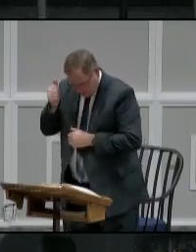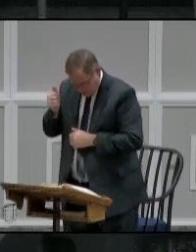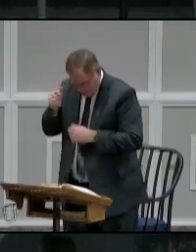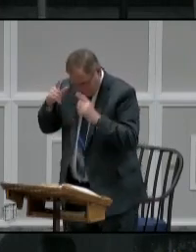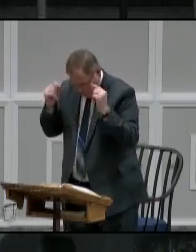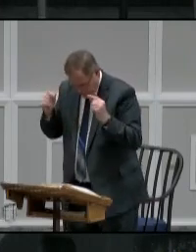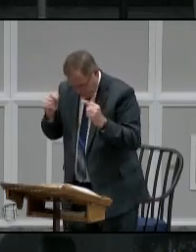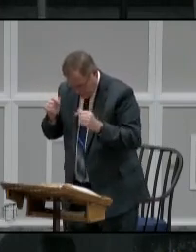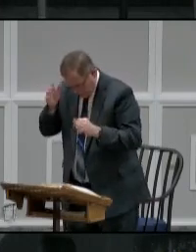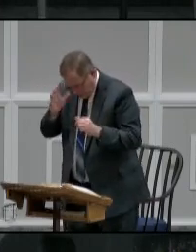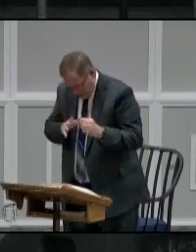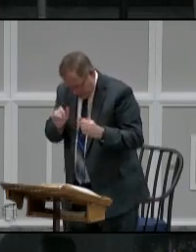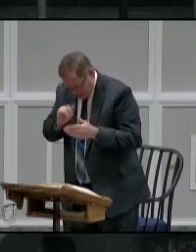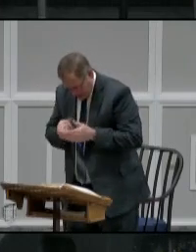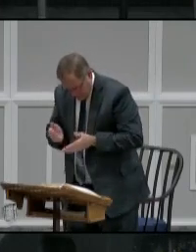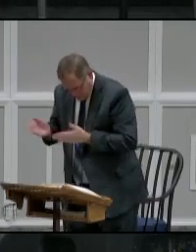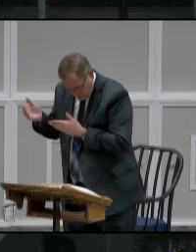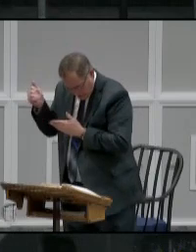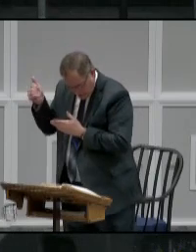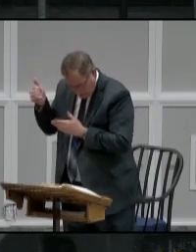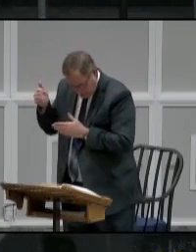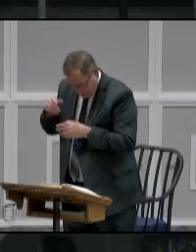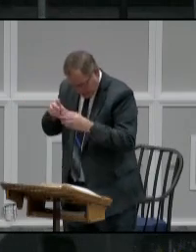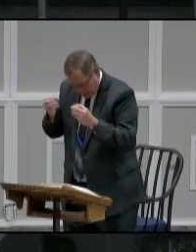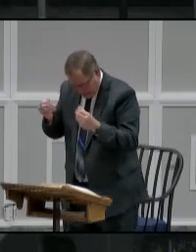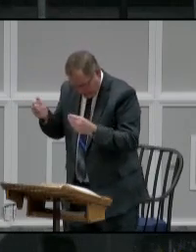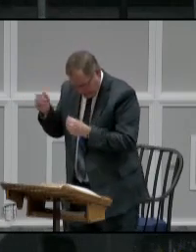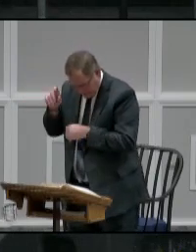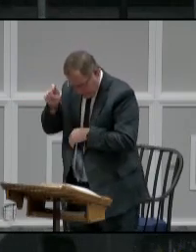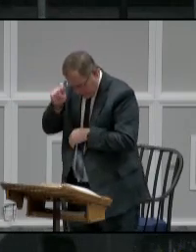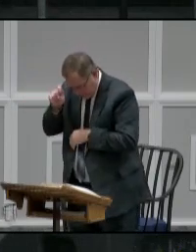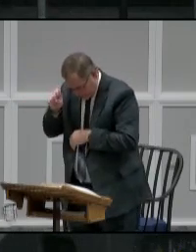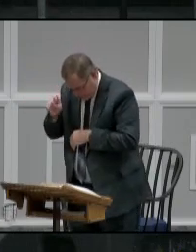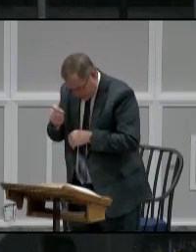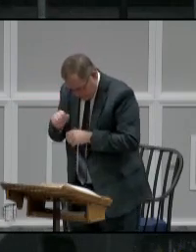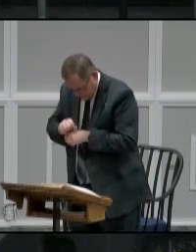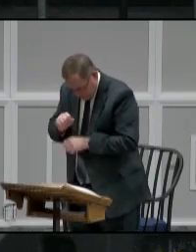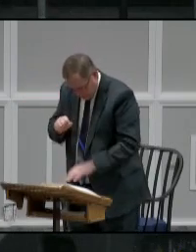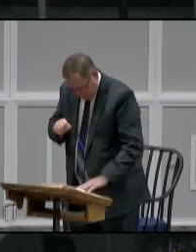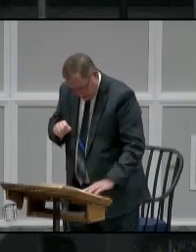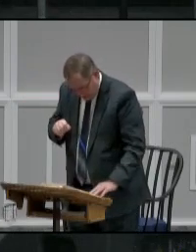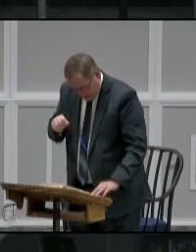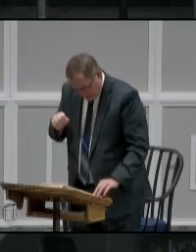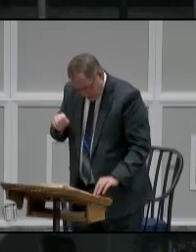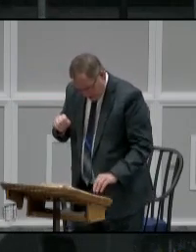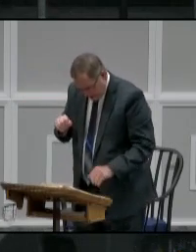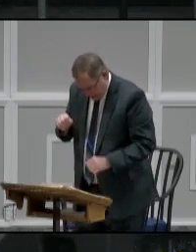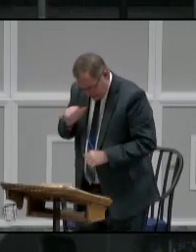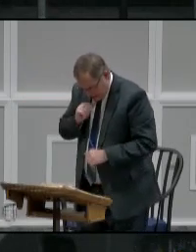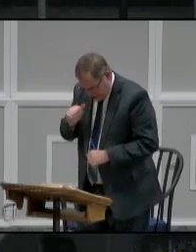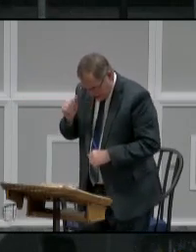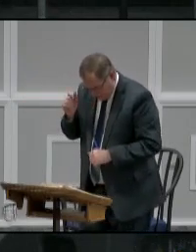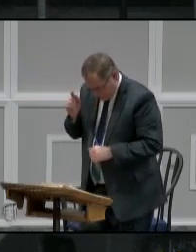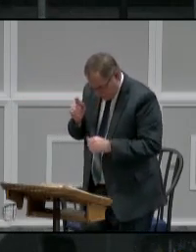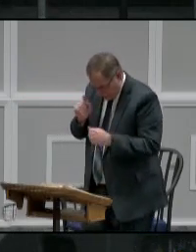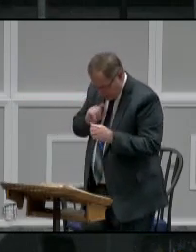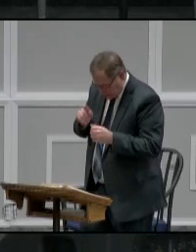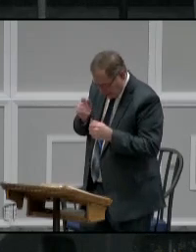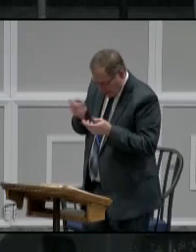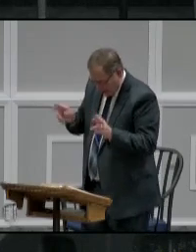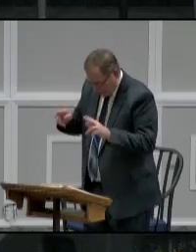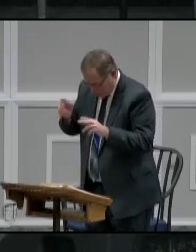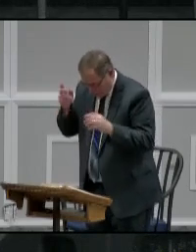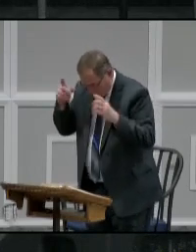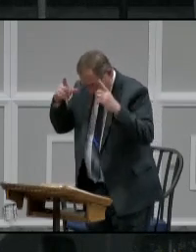become of him. And Aaron said unto them, Break off the golden earrings which are in the ears of your wives and of your sons and of your daughters, and bring them unto